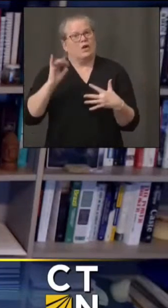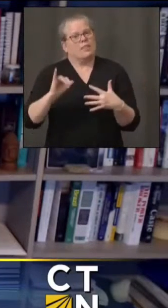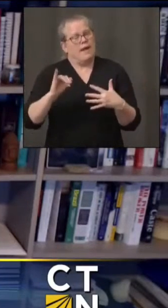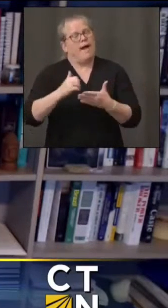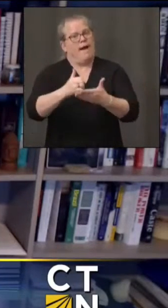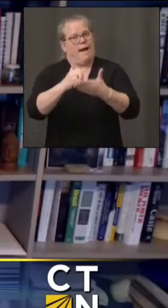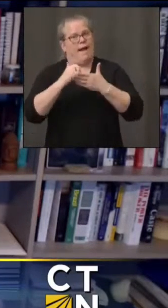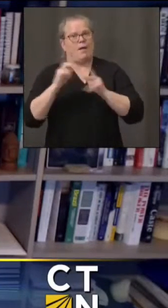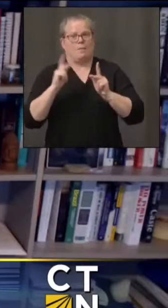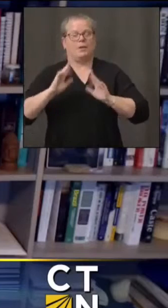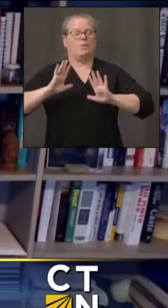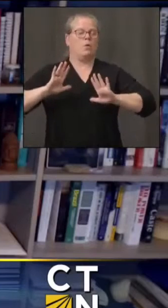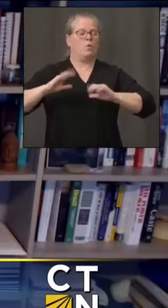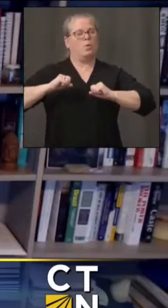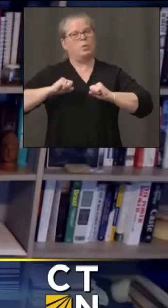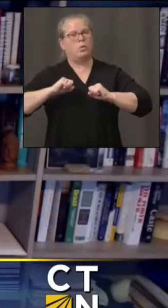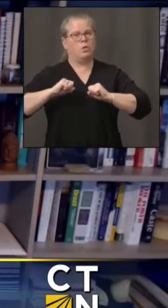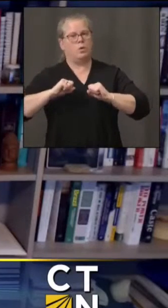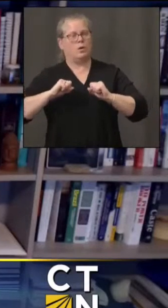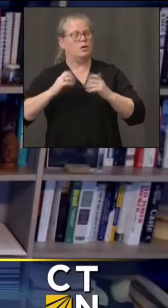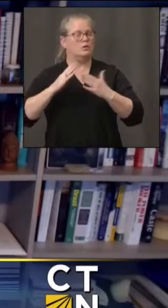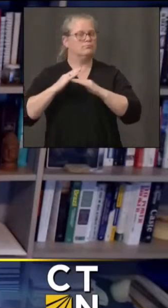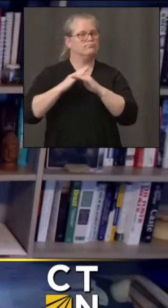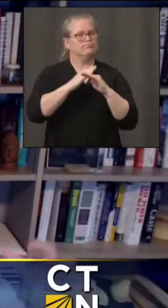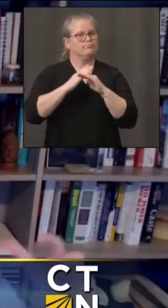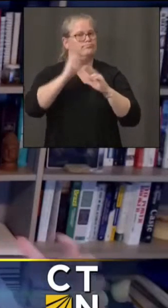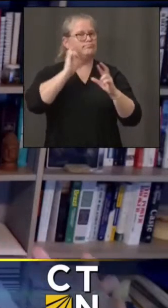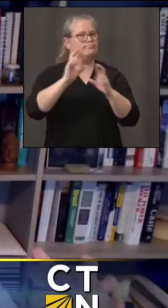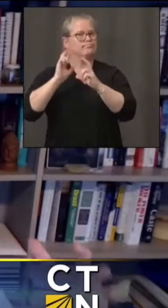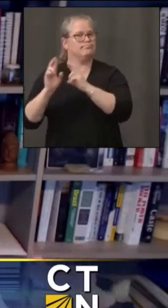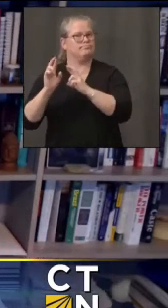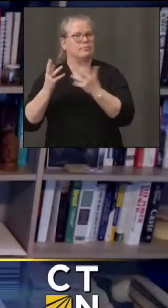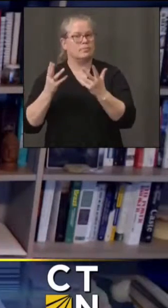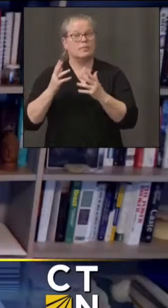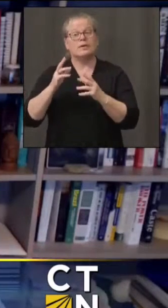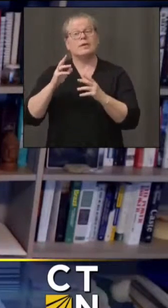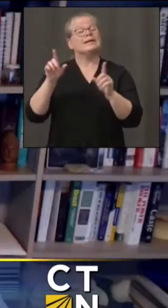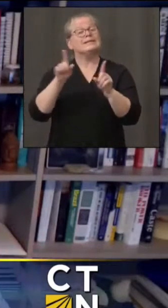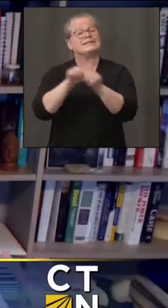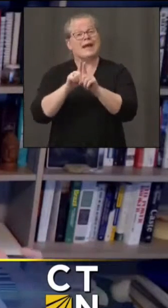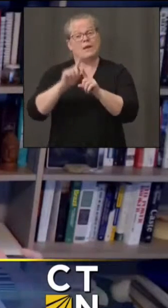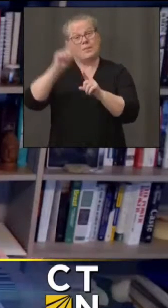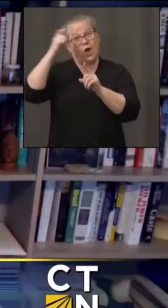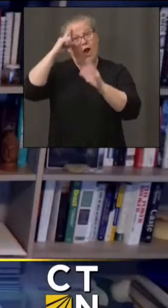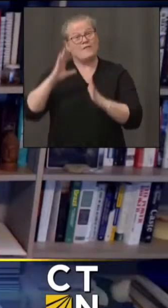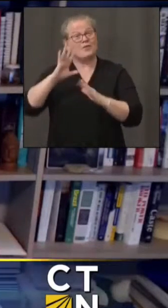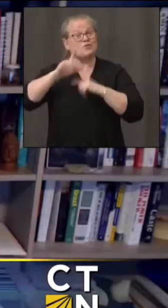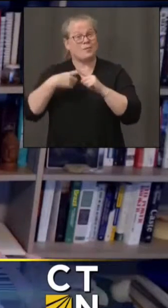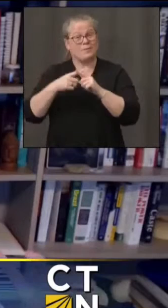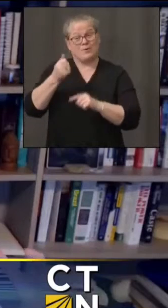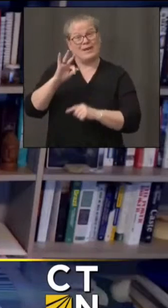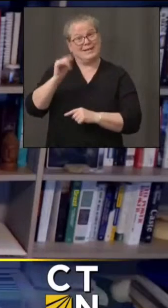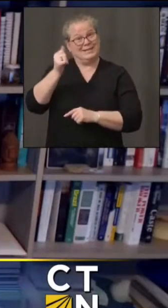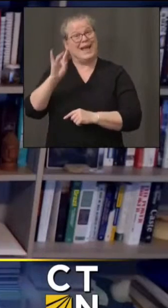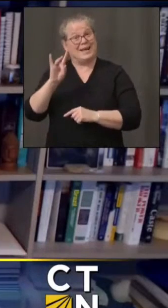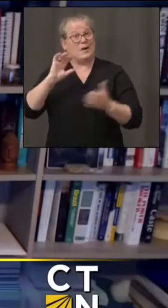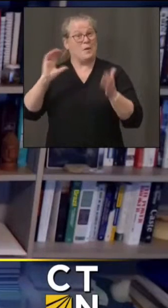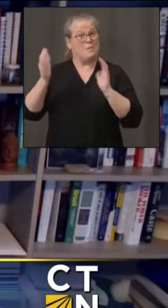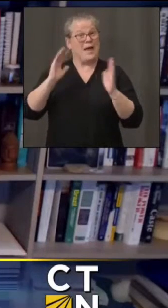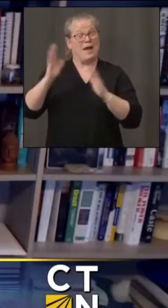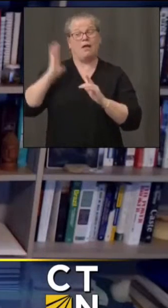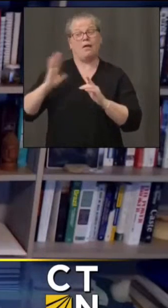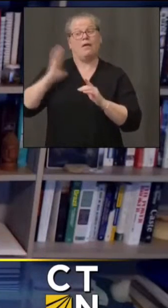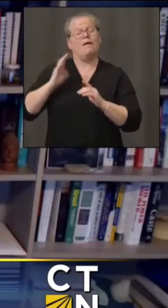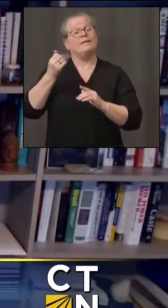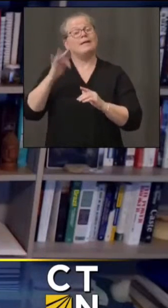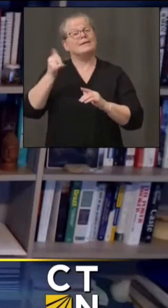about 1918. We had that first wave in 1918 where there was a lot of mortality, a lot of morbidity.